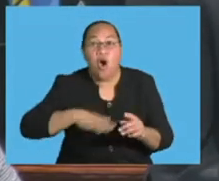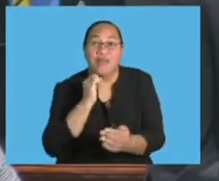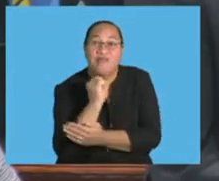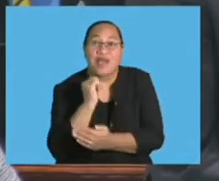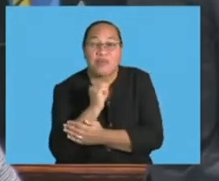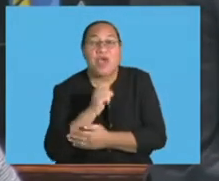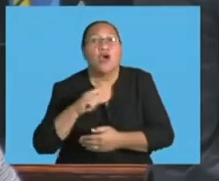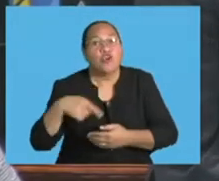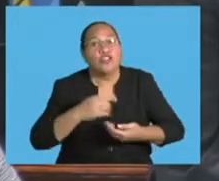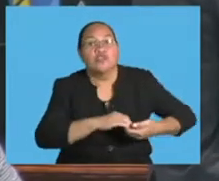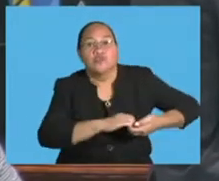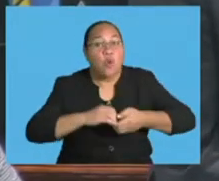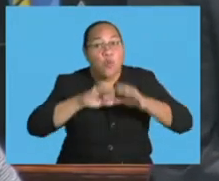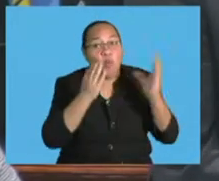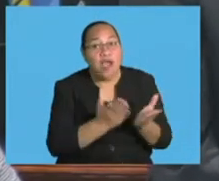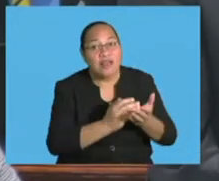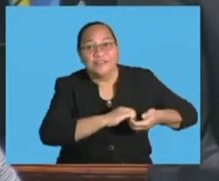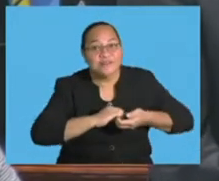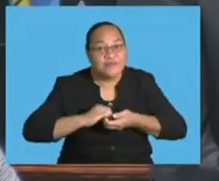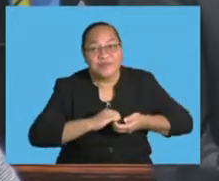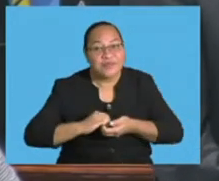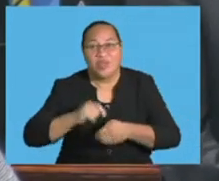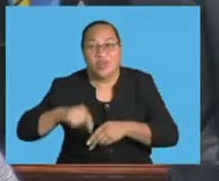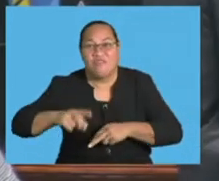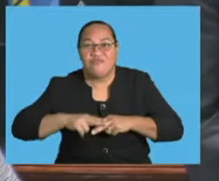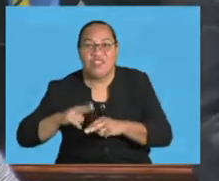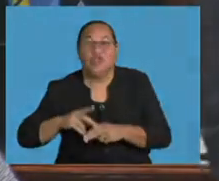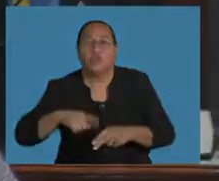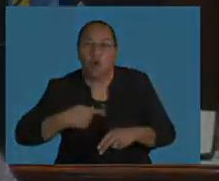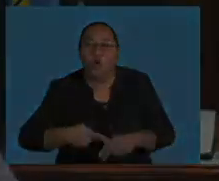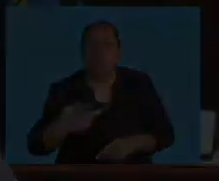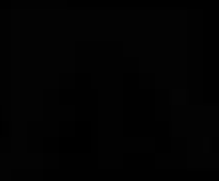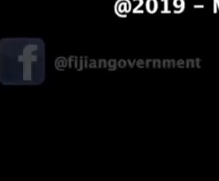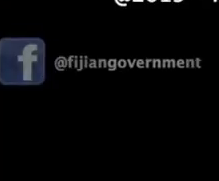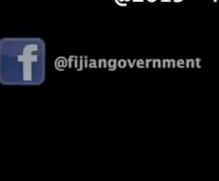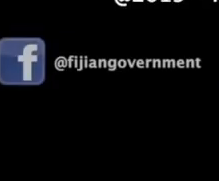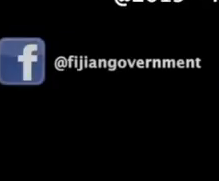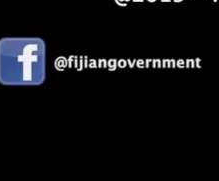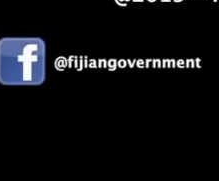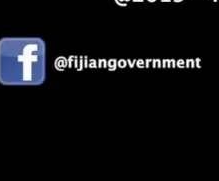partner Fiji Rugby Union to host international matches here in Fiji. Thank you.